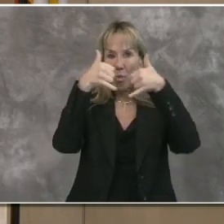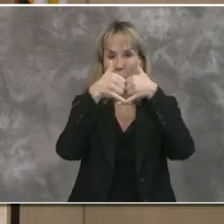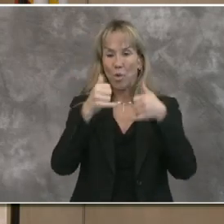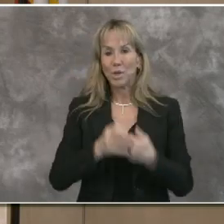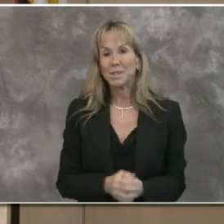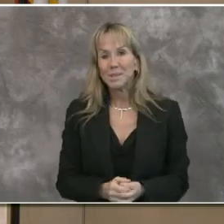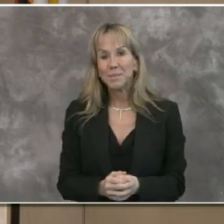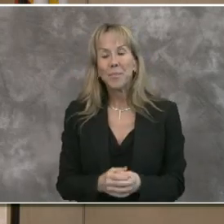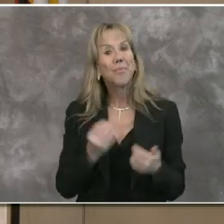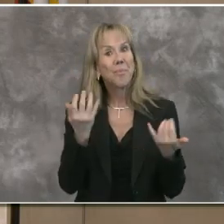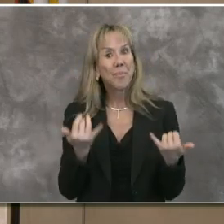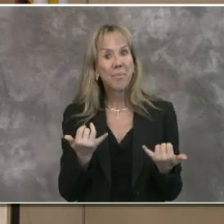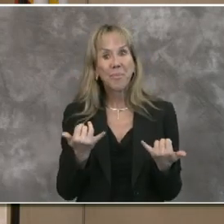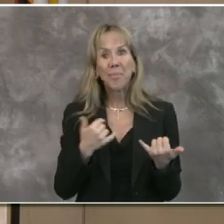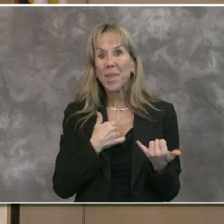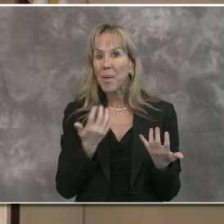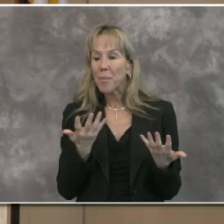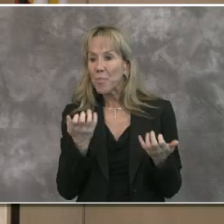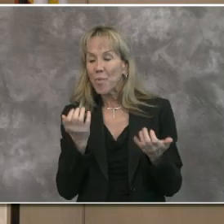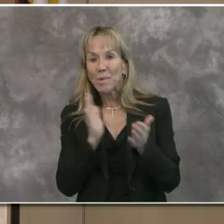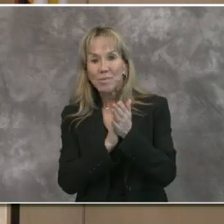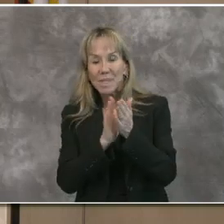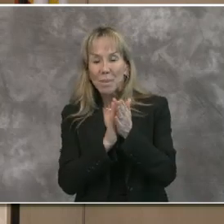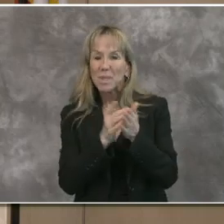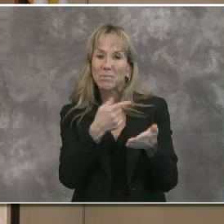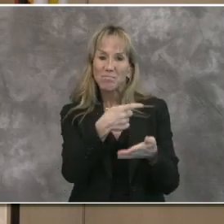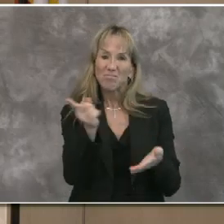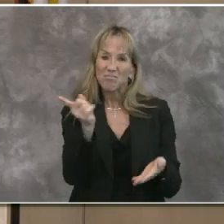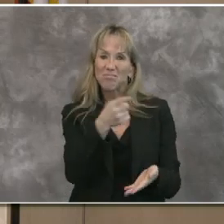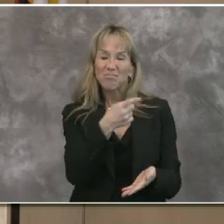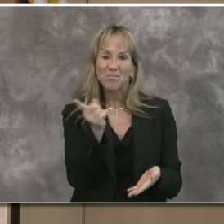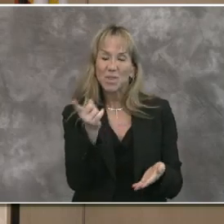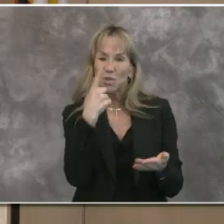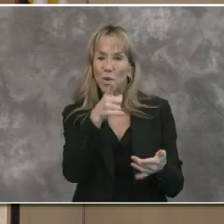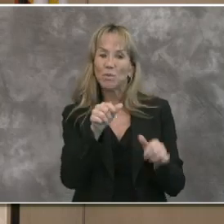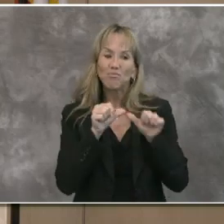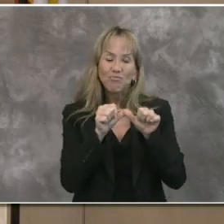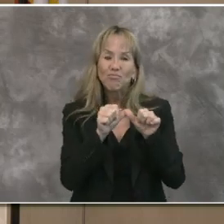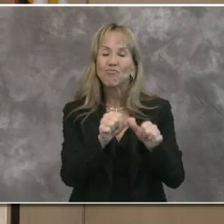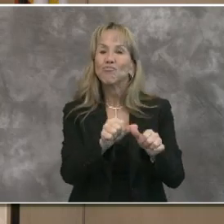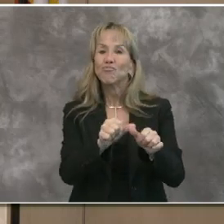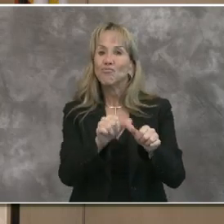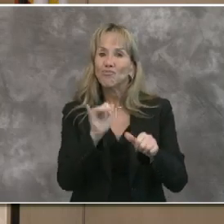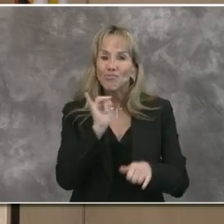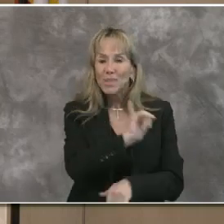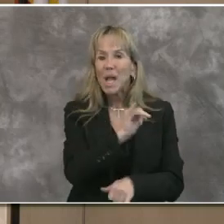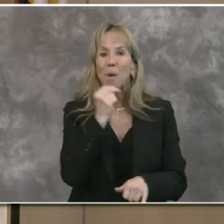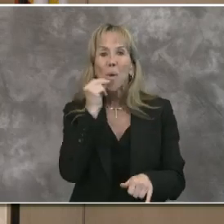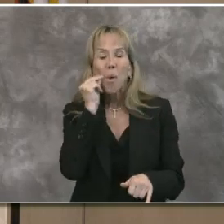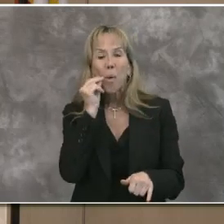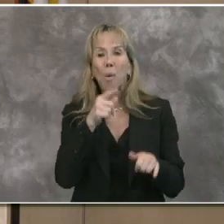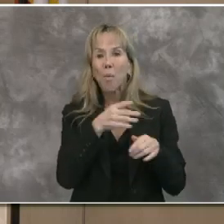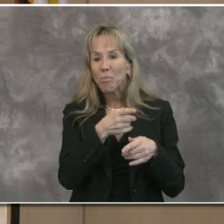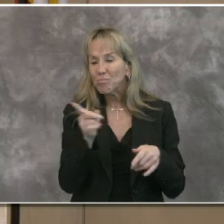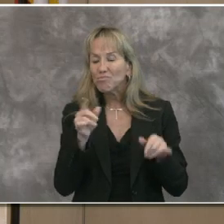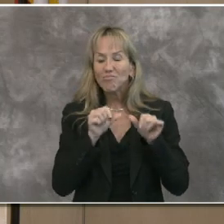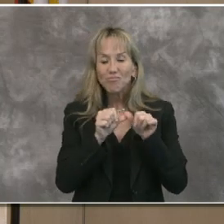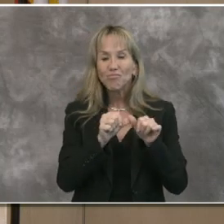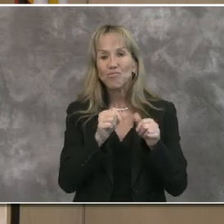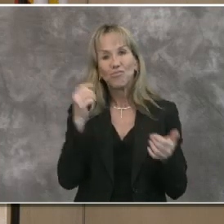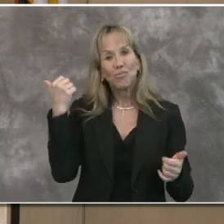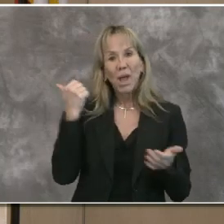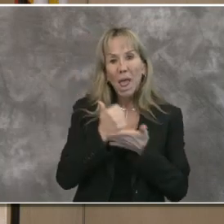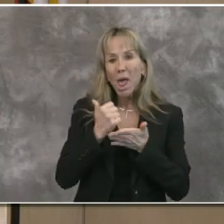Again, I'd like to commend the public for staying the course to stay at home to decrease the spread of